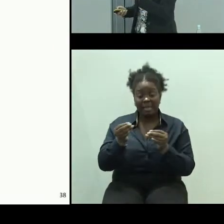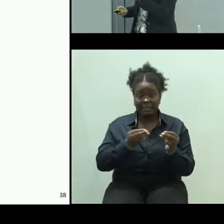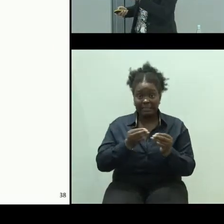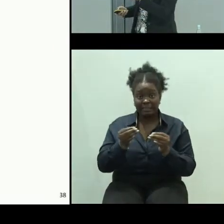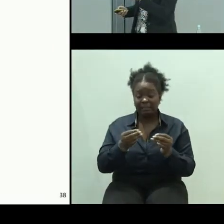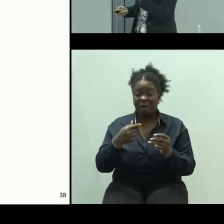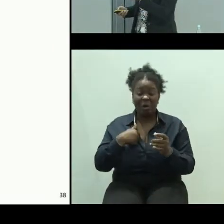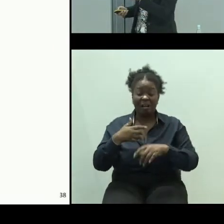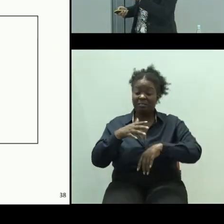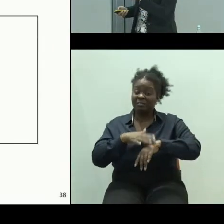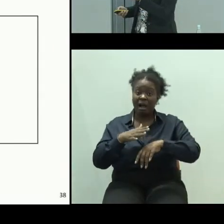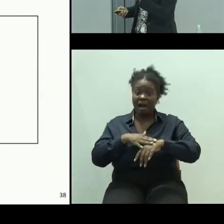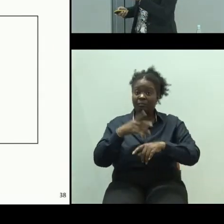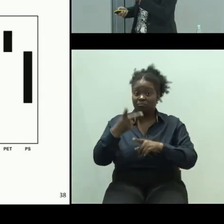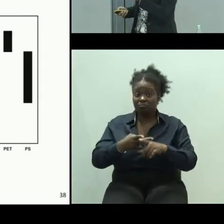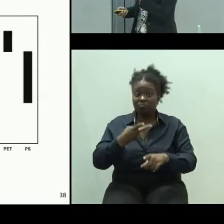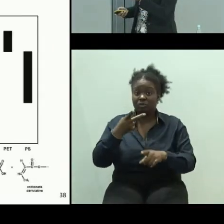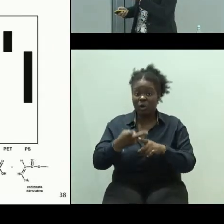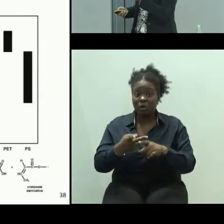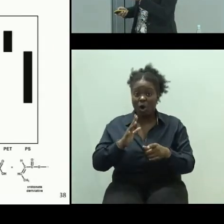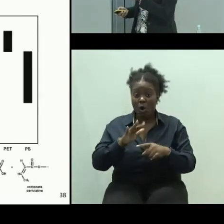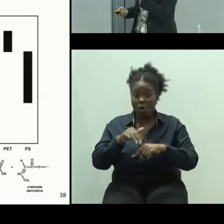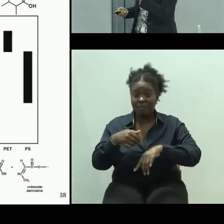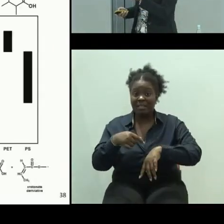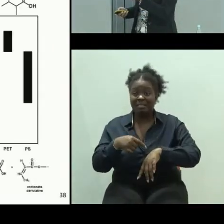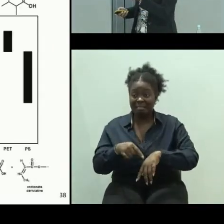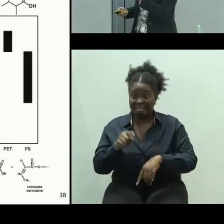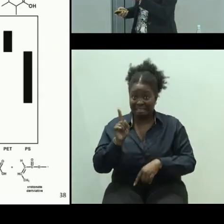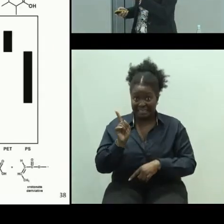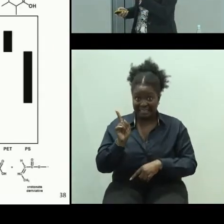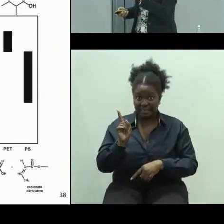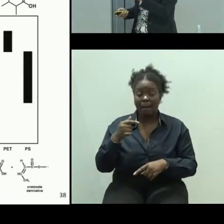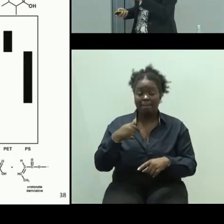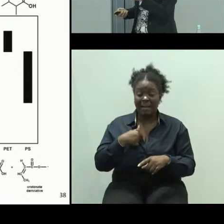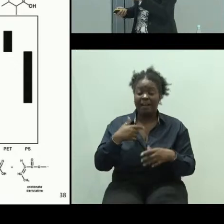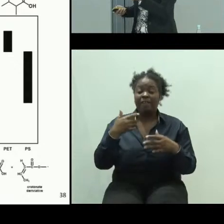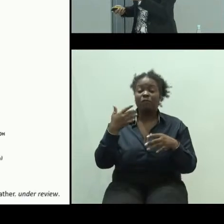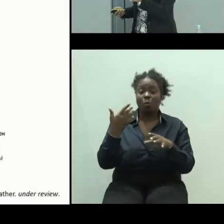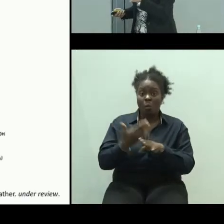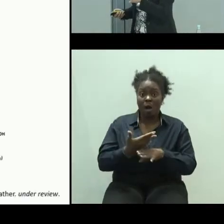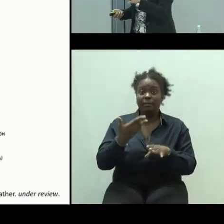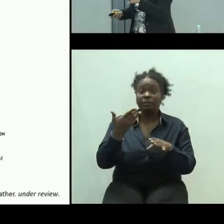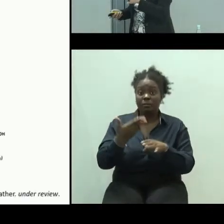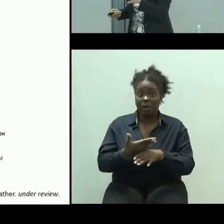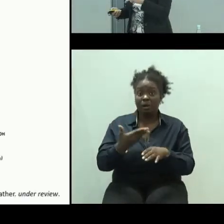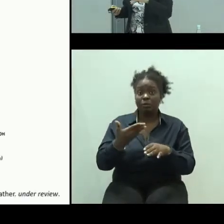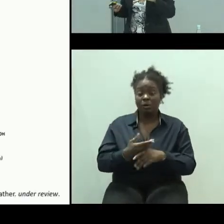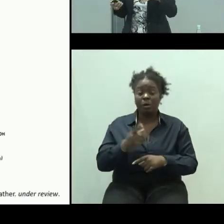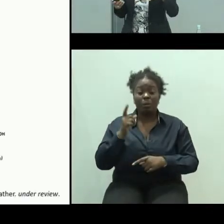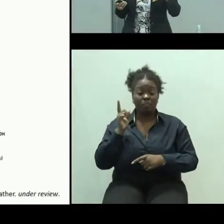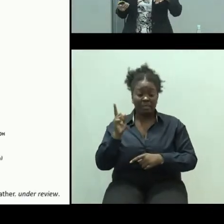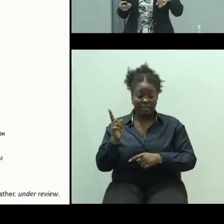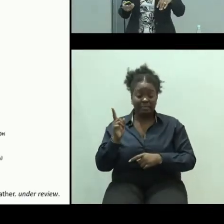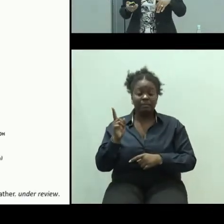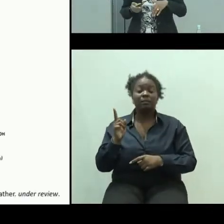don't have time to go over this, but I will just say we have worked on this and have looked at being able